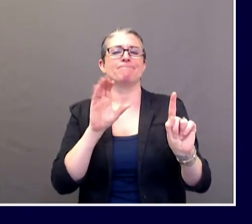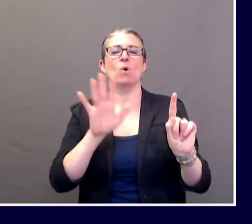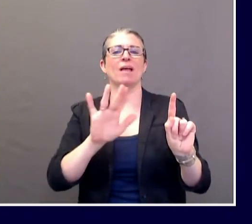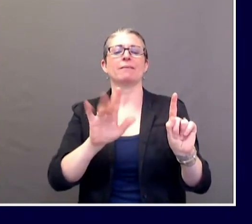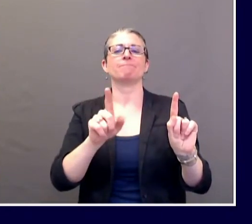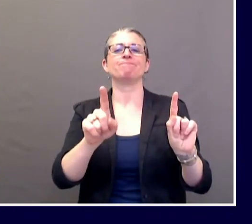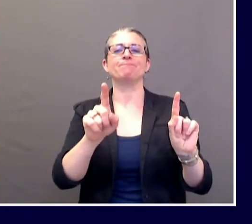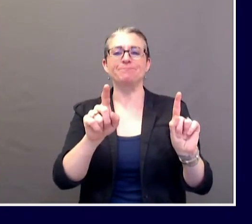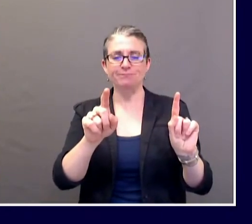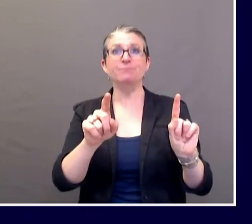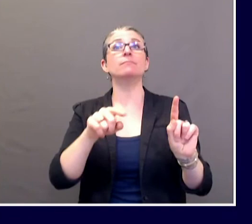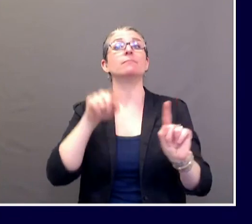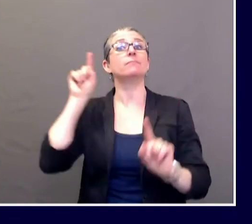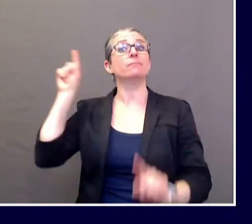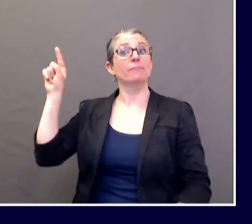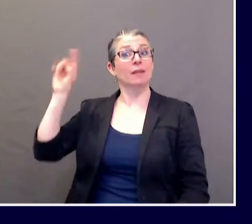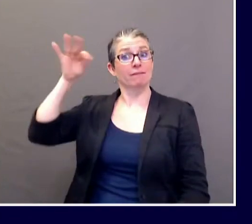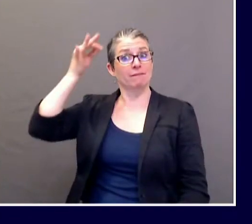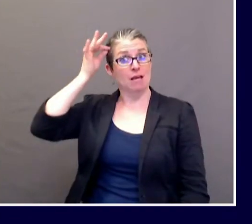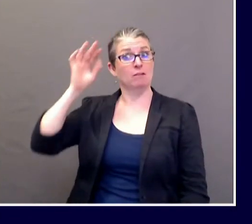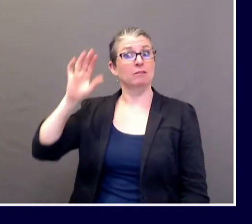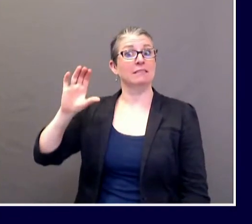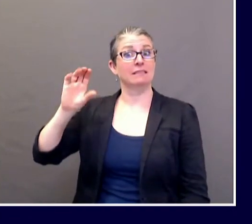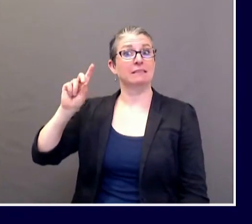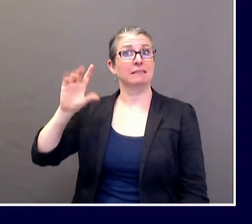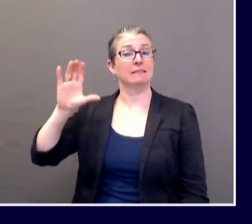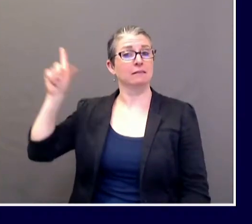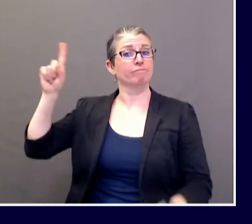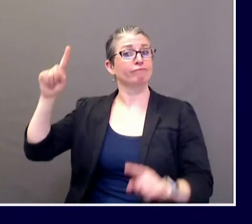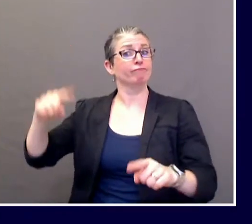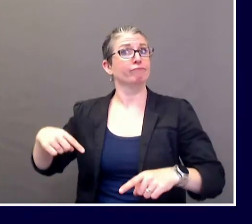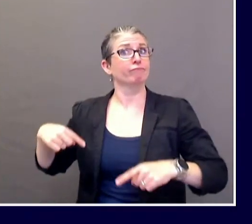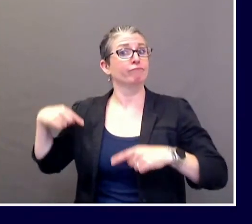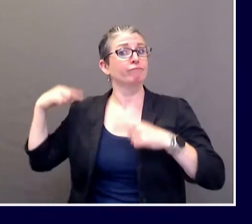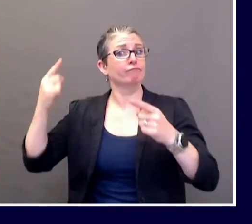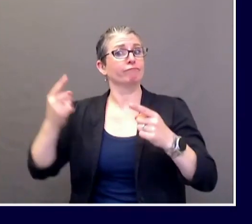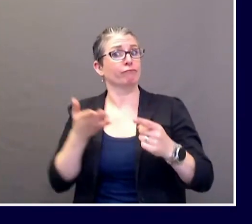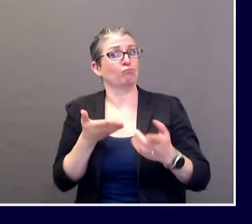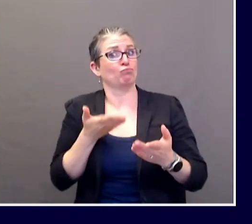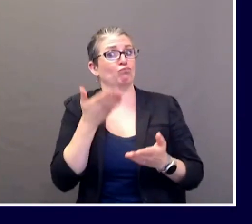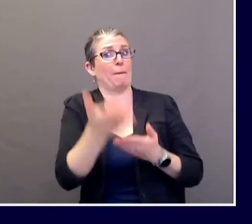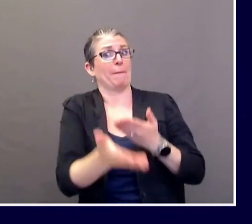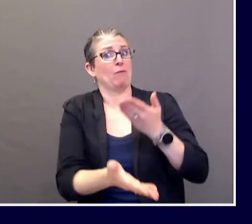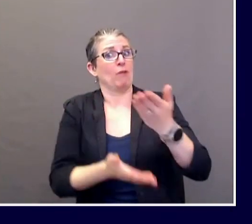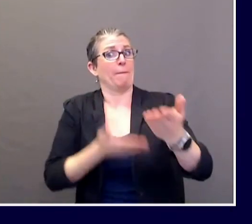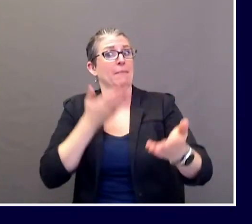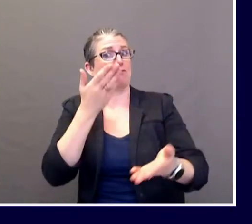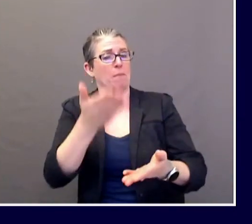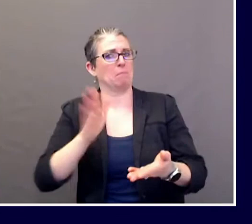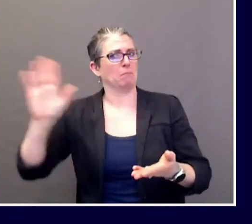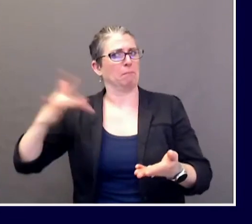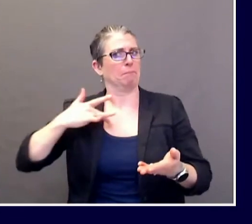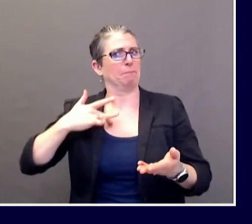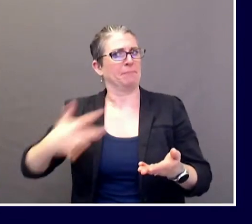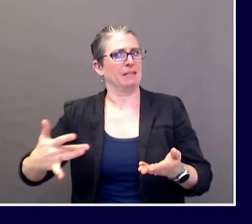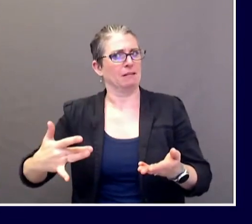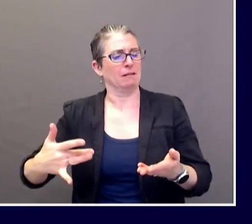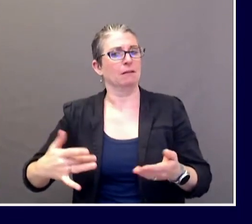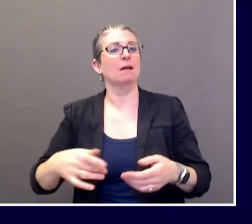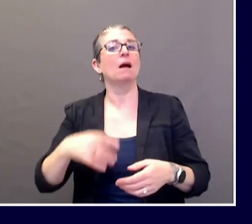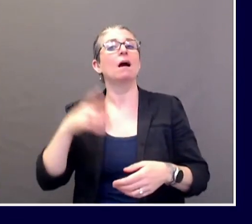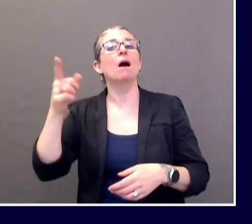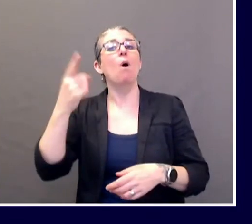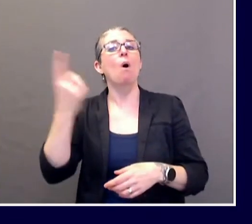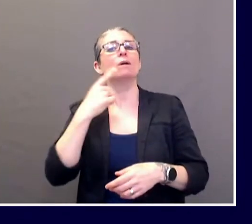CDC has always been recommendations versus requirements. But the US CDC recommended